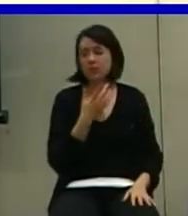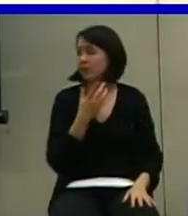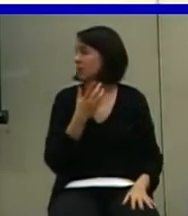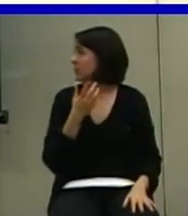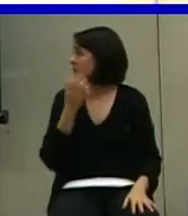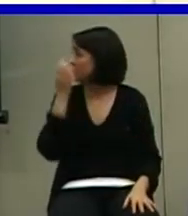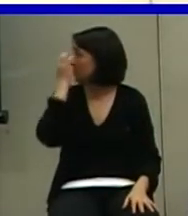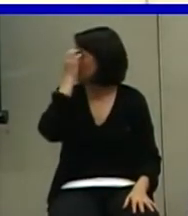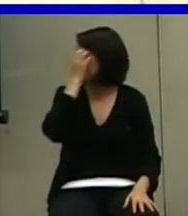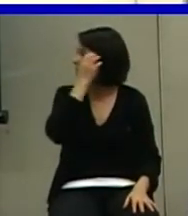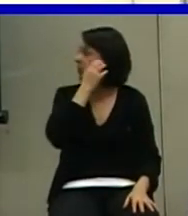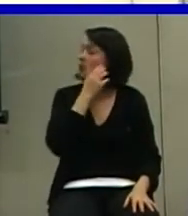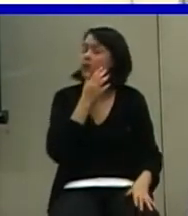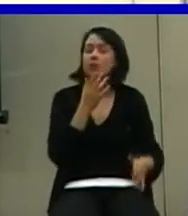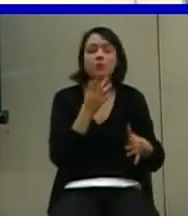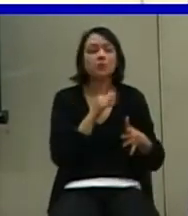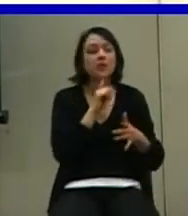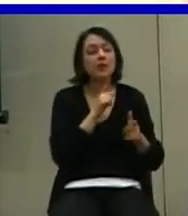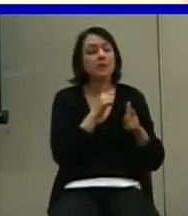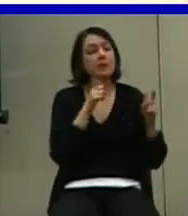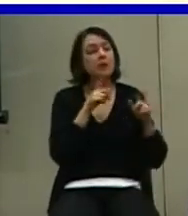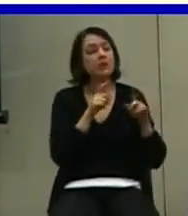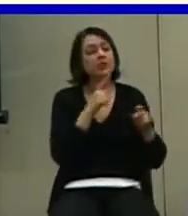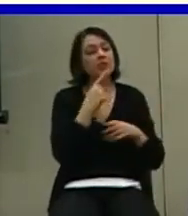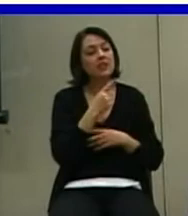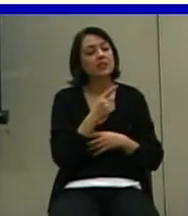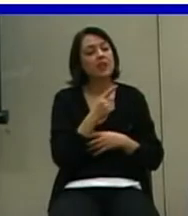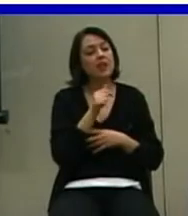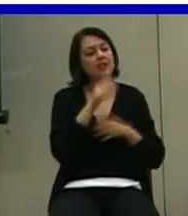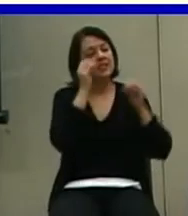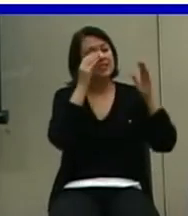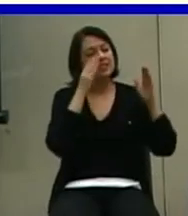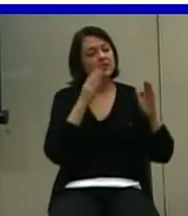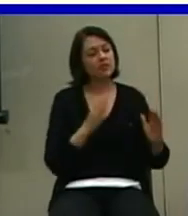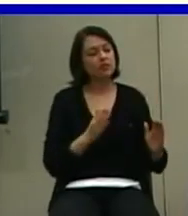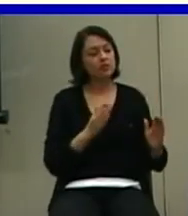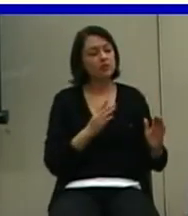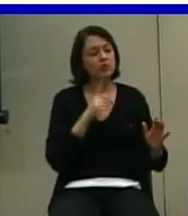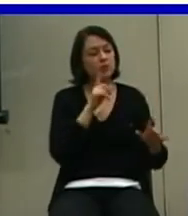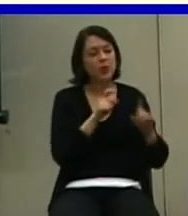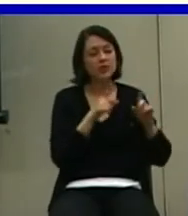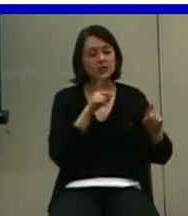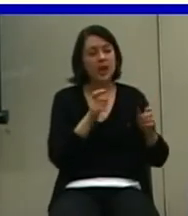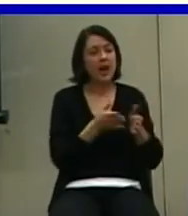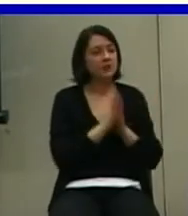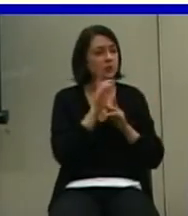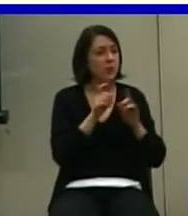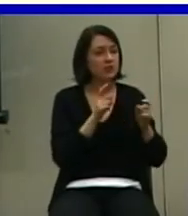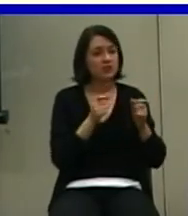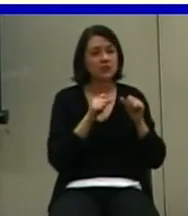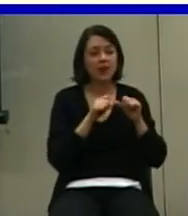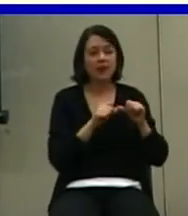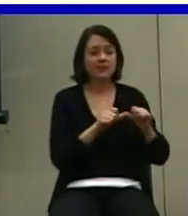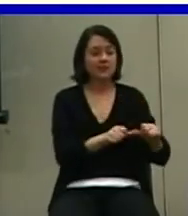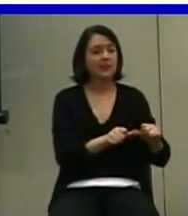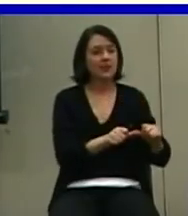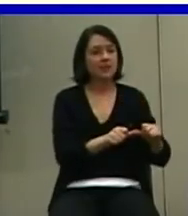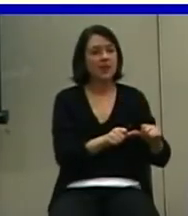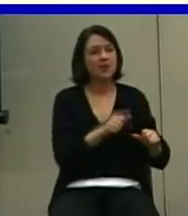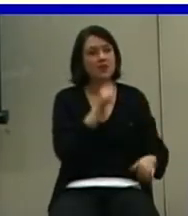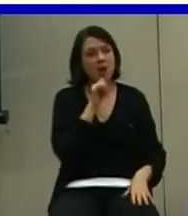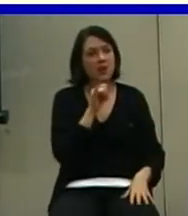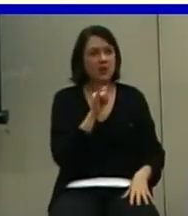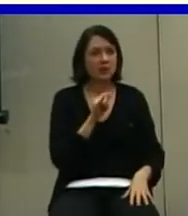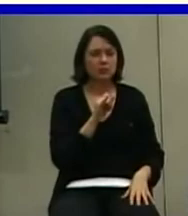bigger than everything else. And it says these teachers are questioning constantly. But it's not like they're